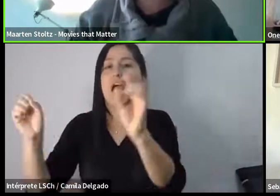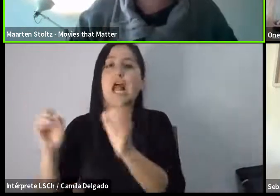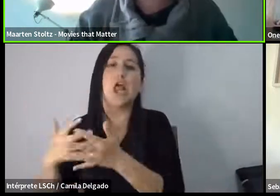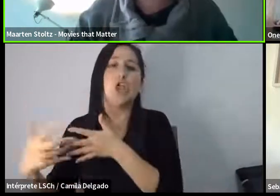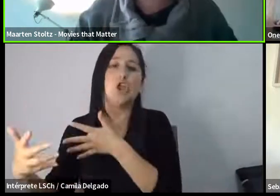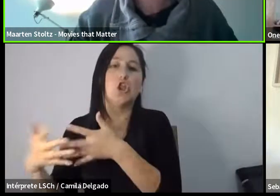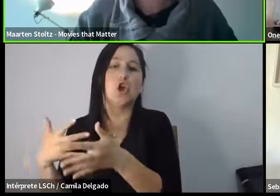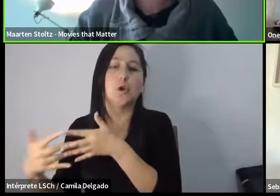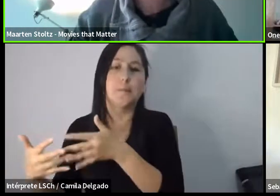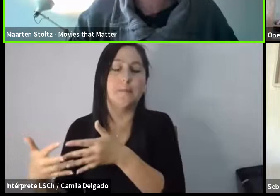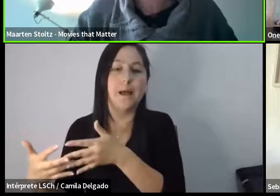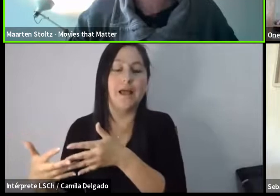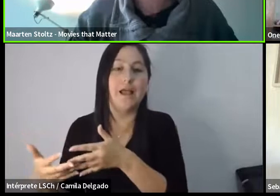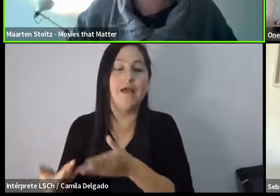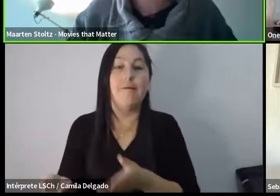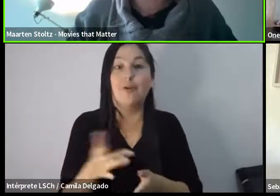happening